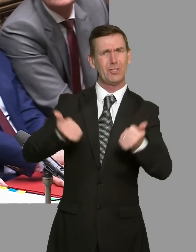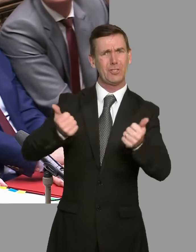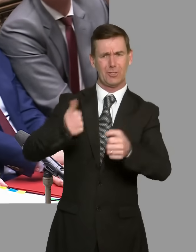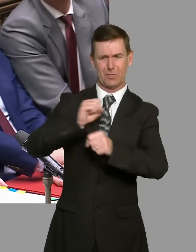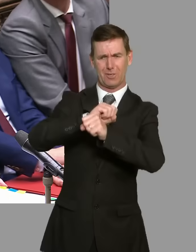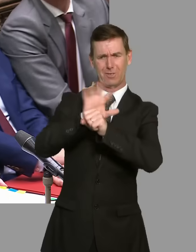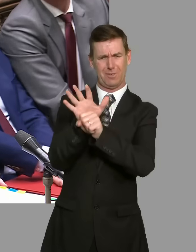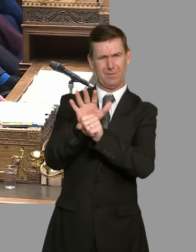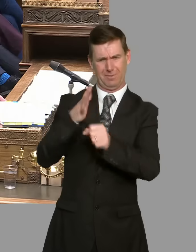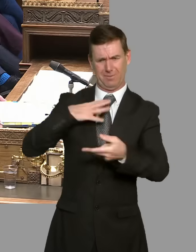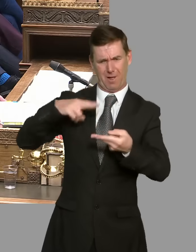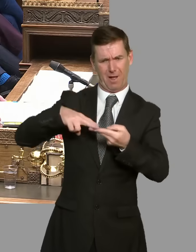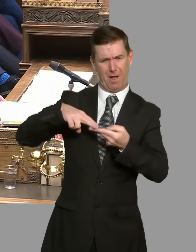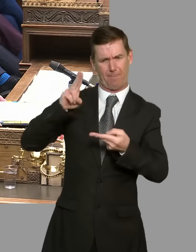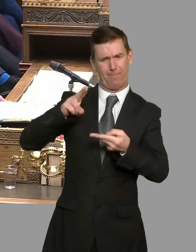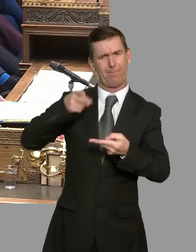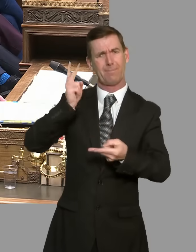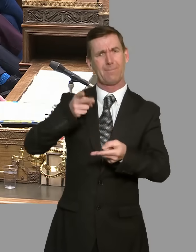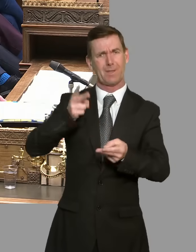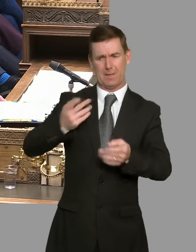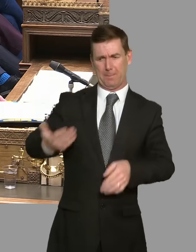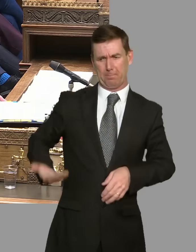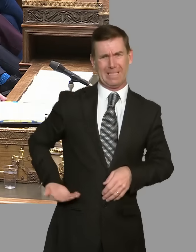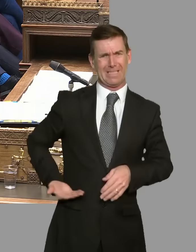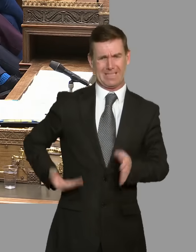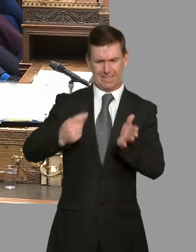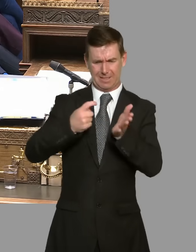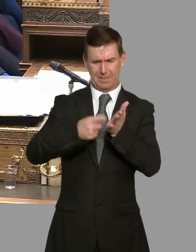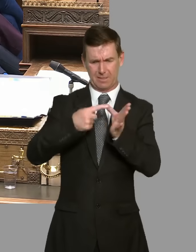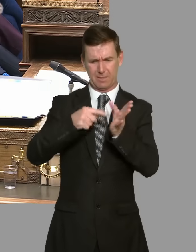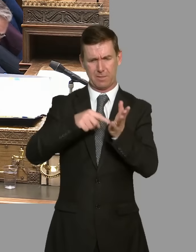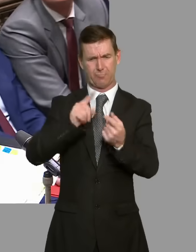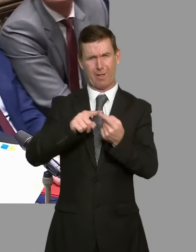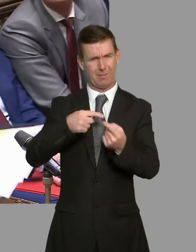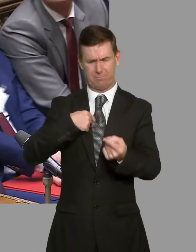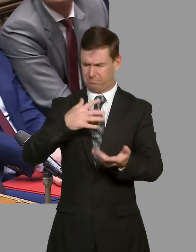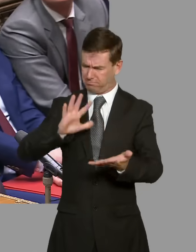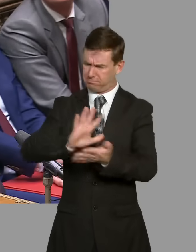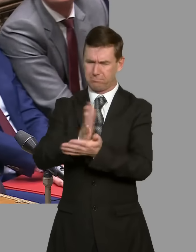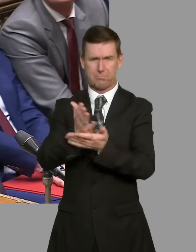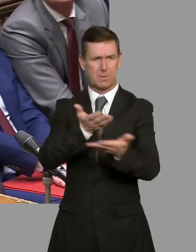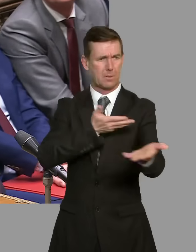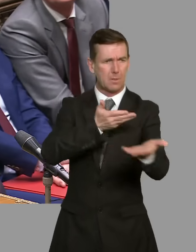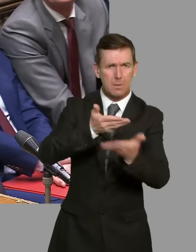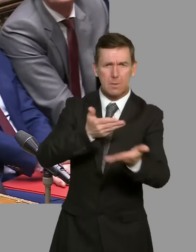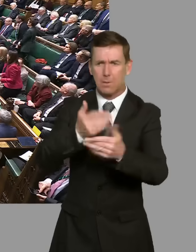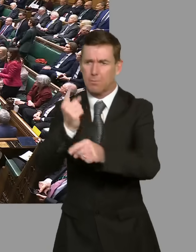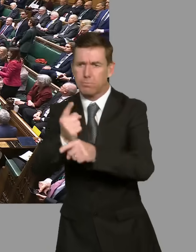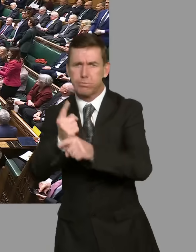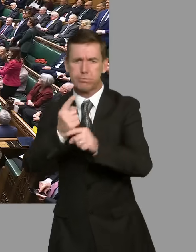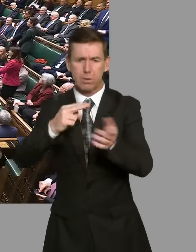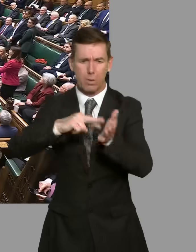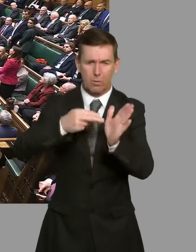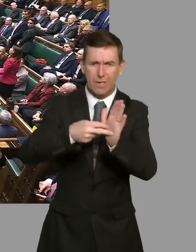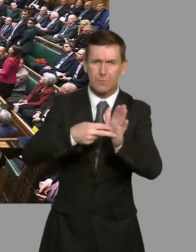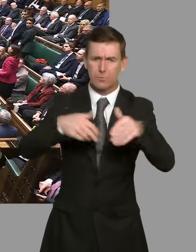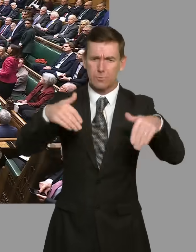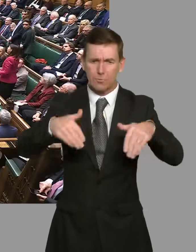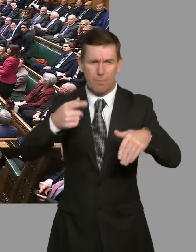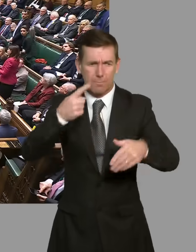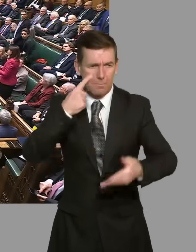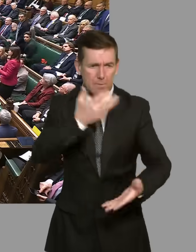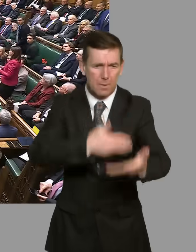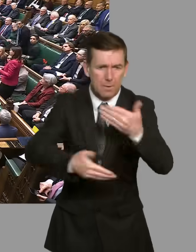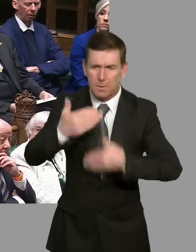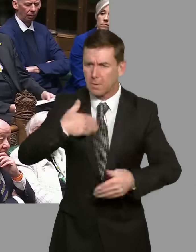sector on that support and what further support and action we can take. Sir Aldby. Mr. Speaker, the